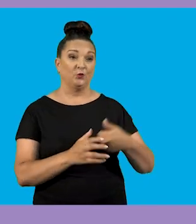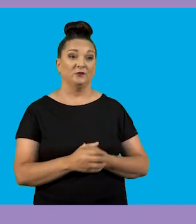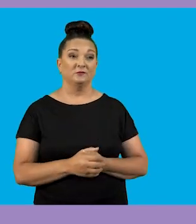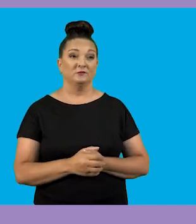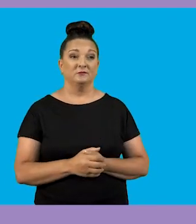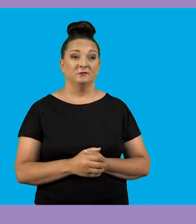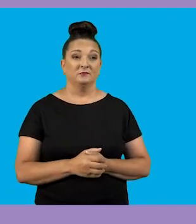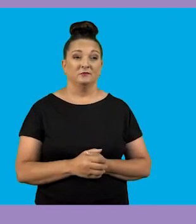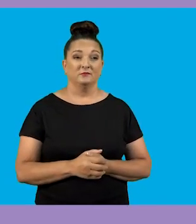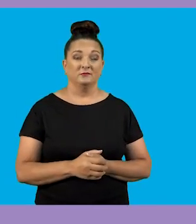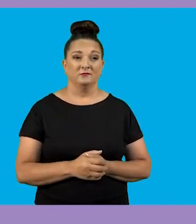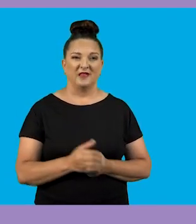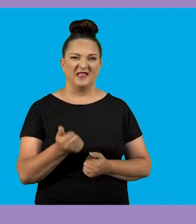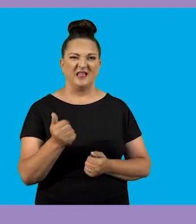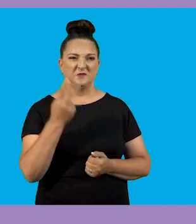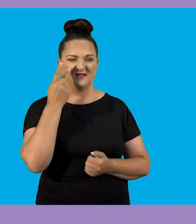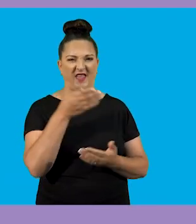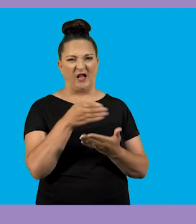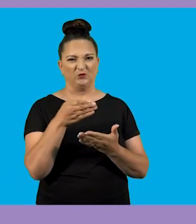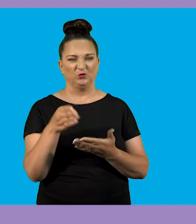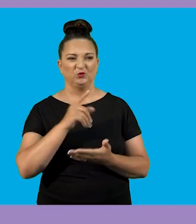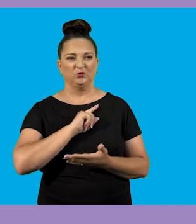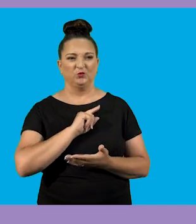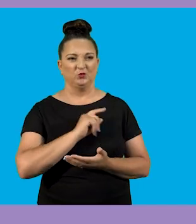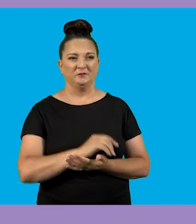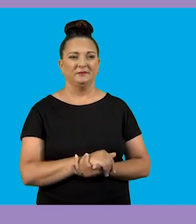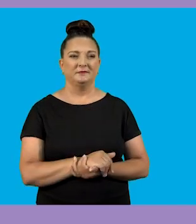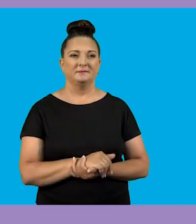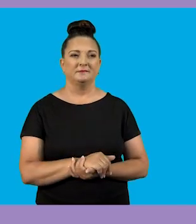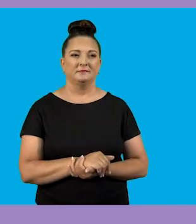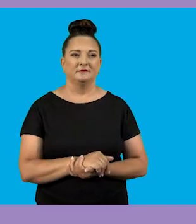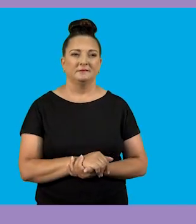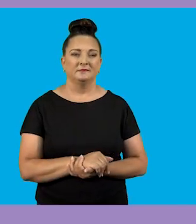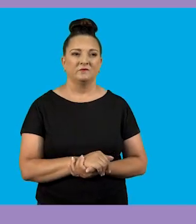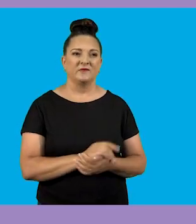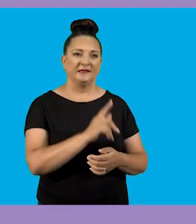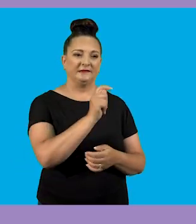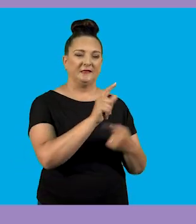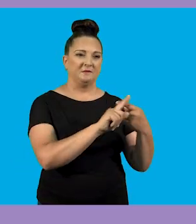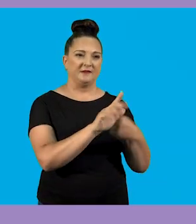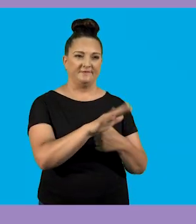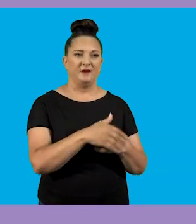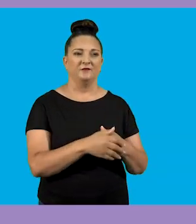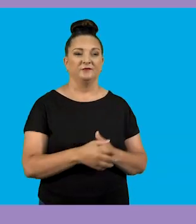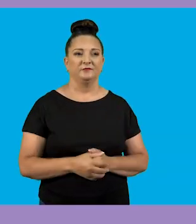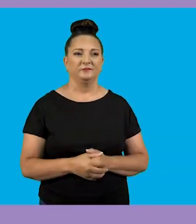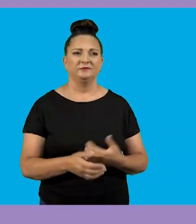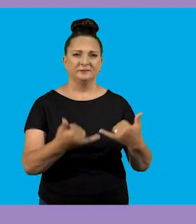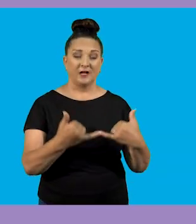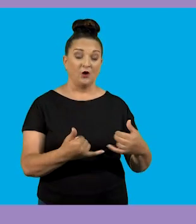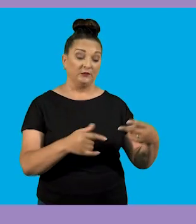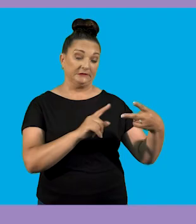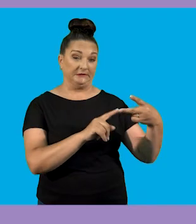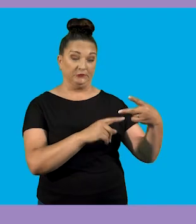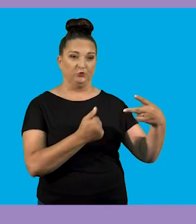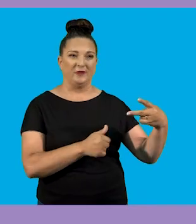is going to be, let me just get that out of the way, that was a t plus 5. Okay, so the second one